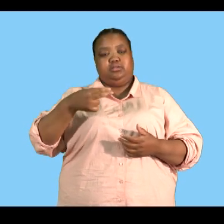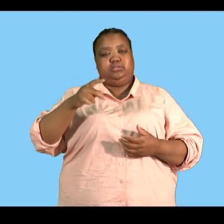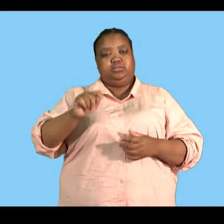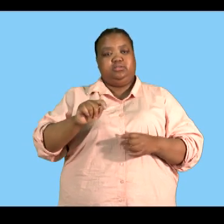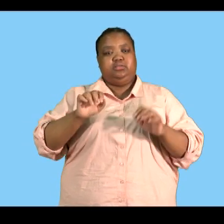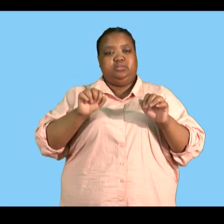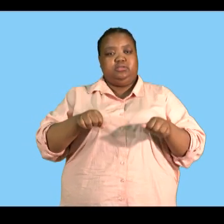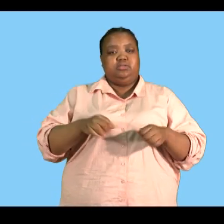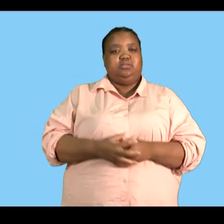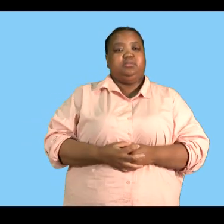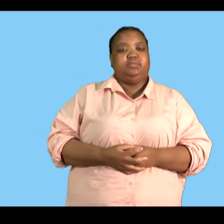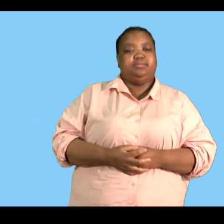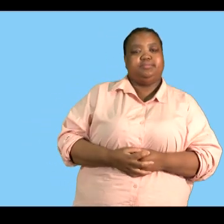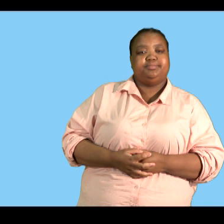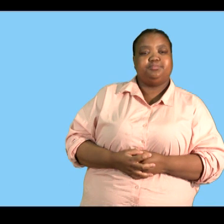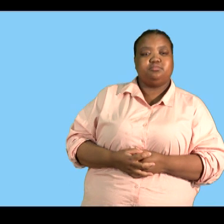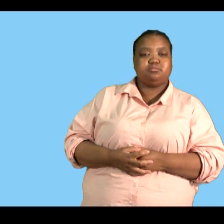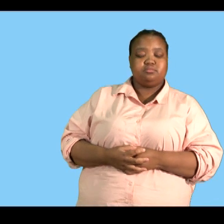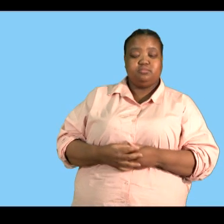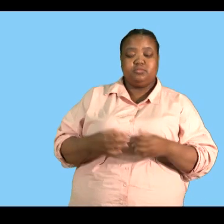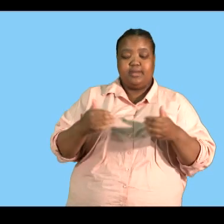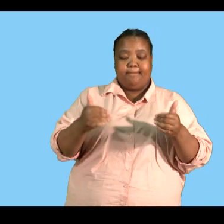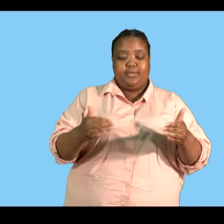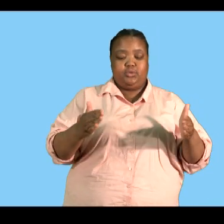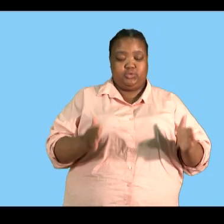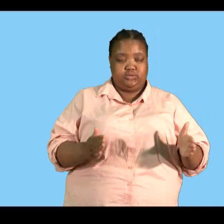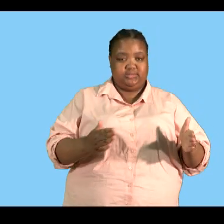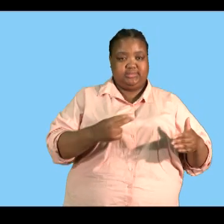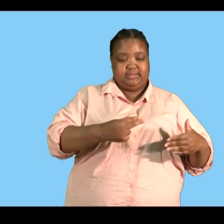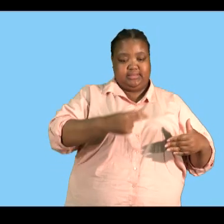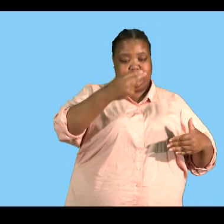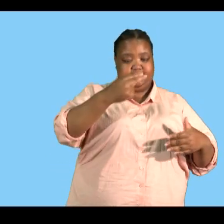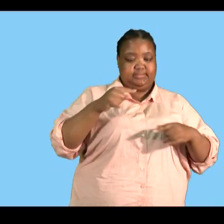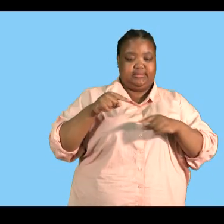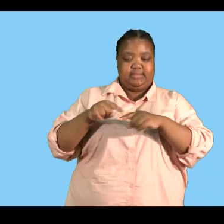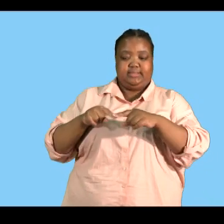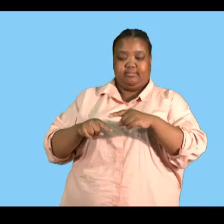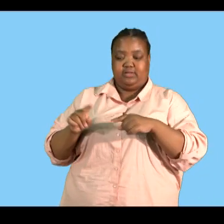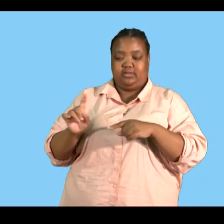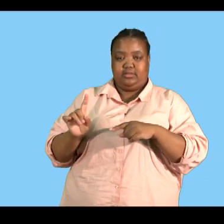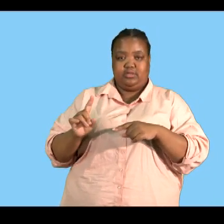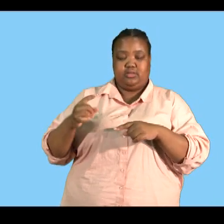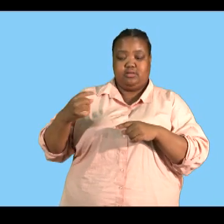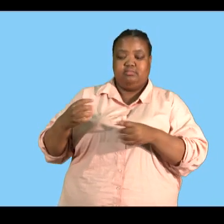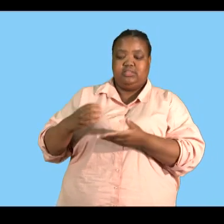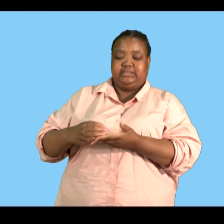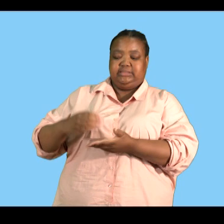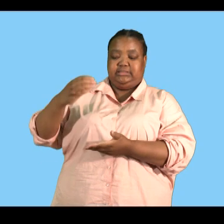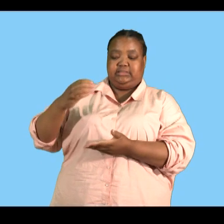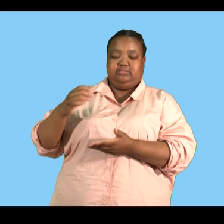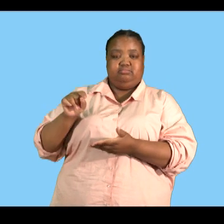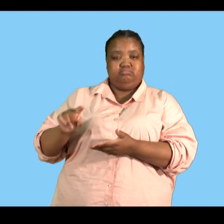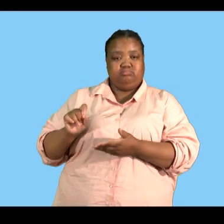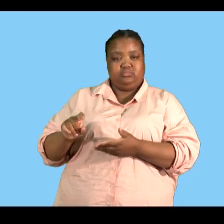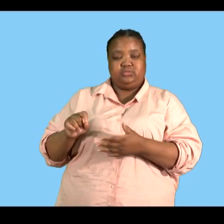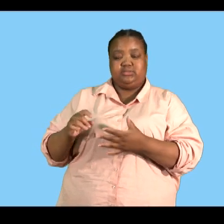So with height, we are going to take the height of a box, divide by the